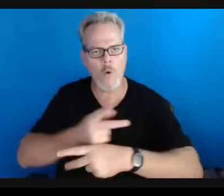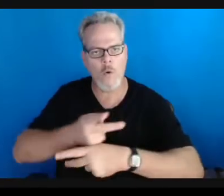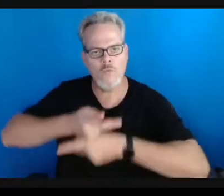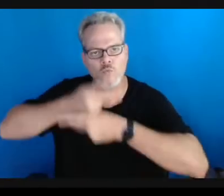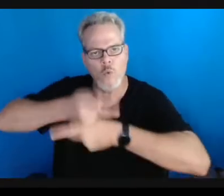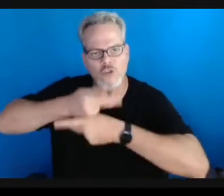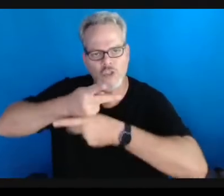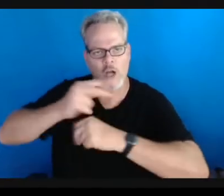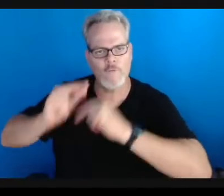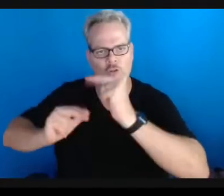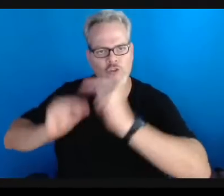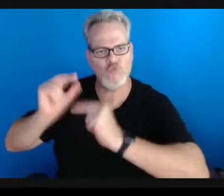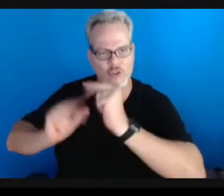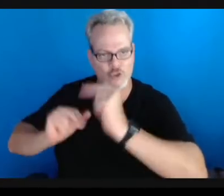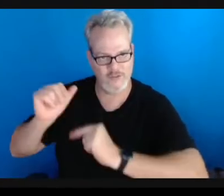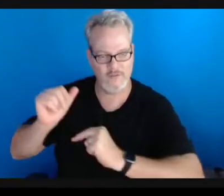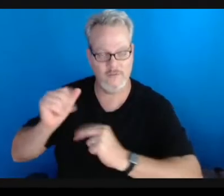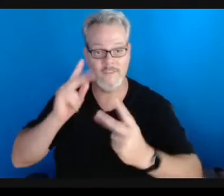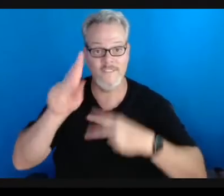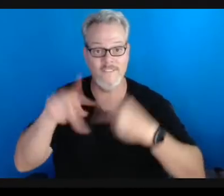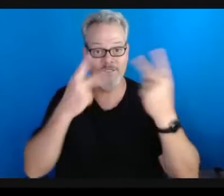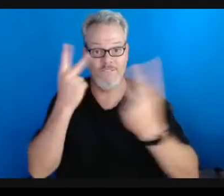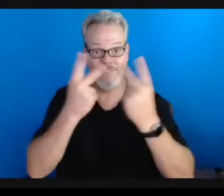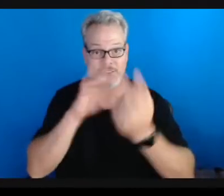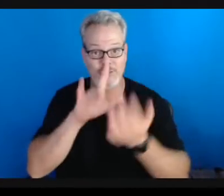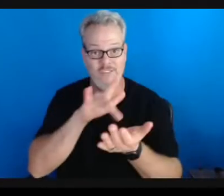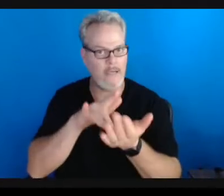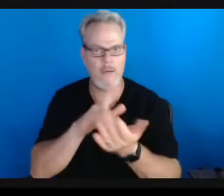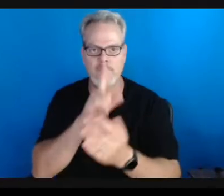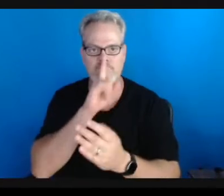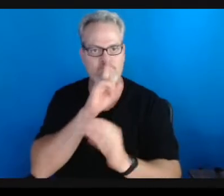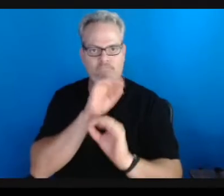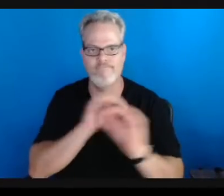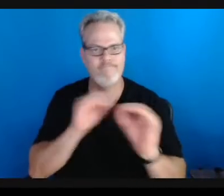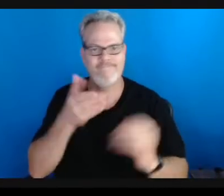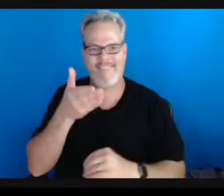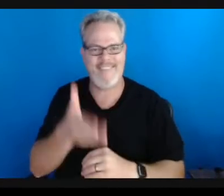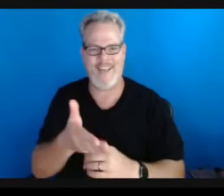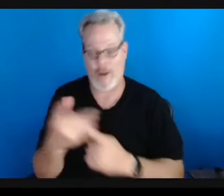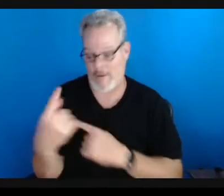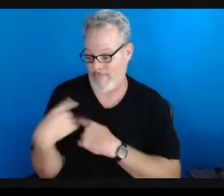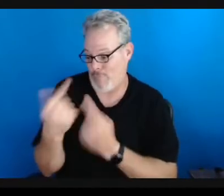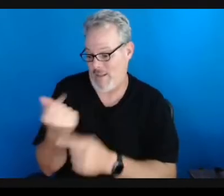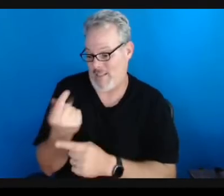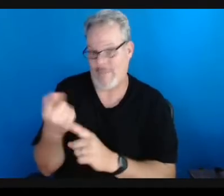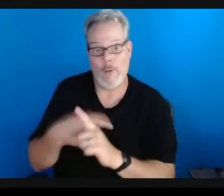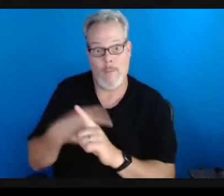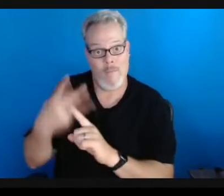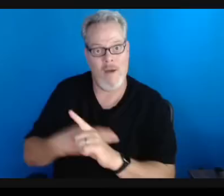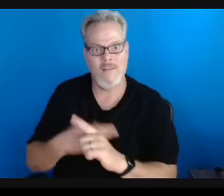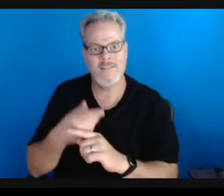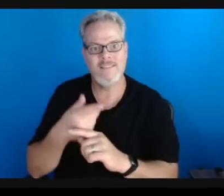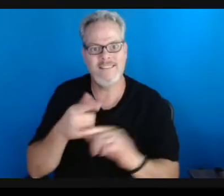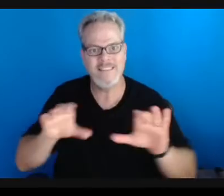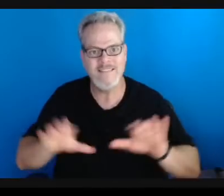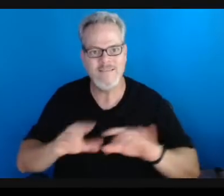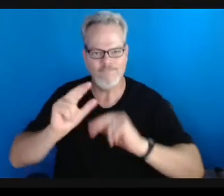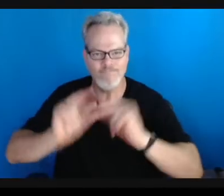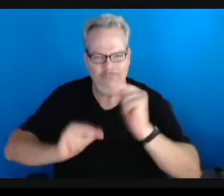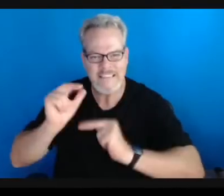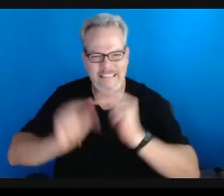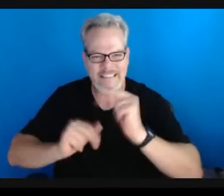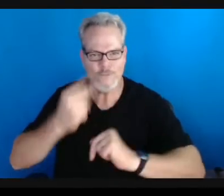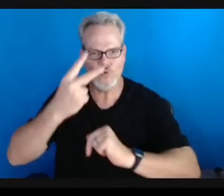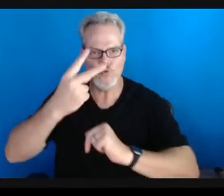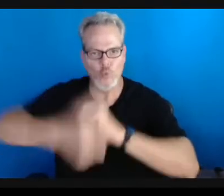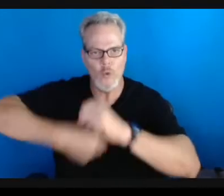construction. Our visitor center is no longer there. If you haven't heard, for the last several months, it's under construction, part of a 2-year project.